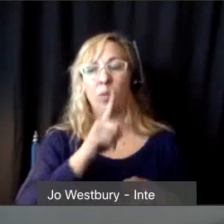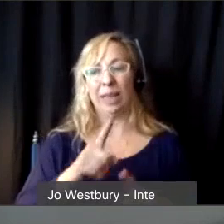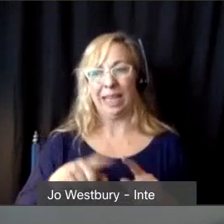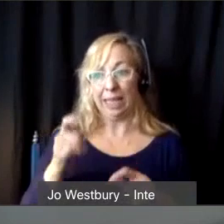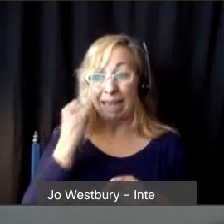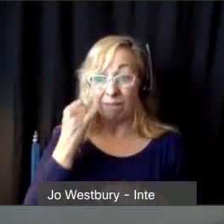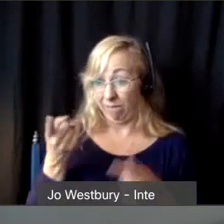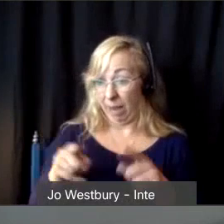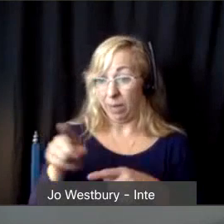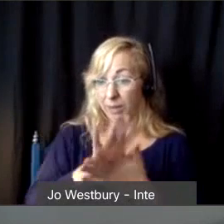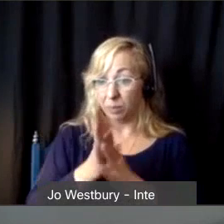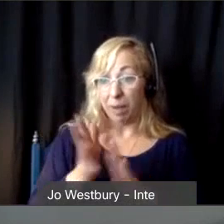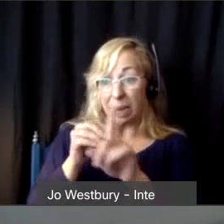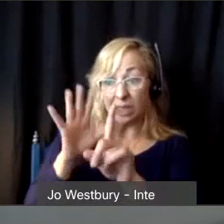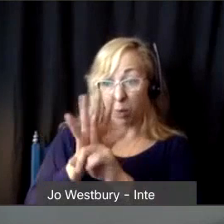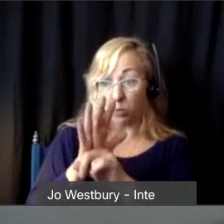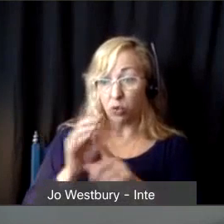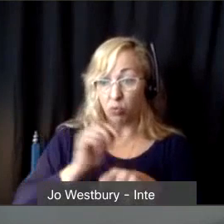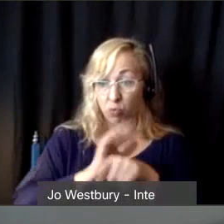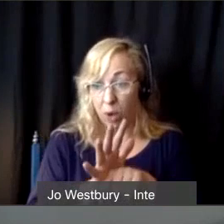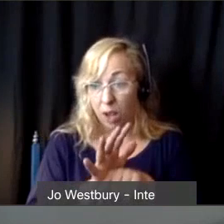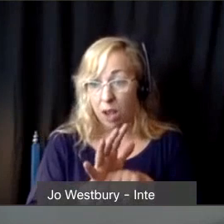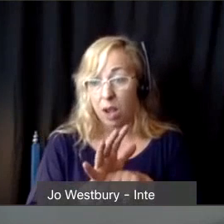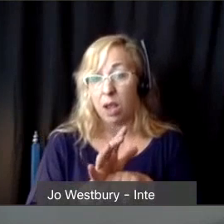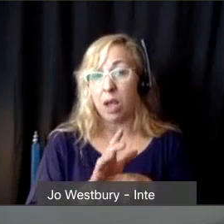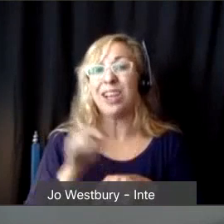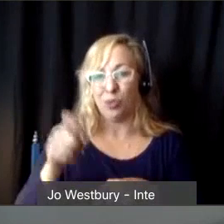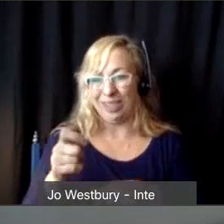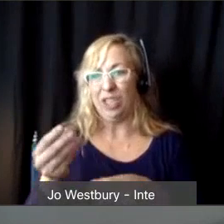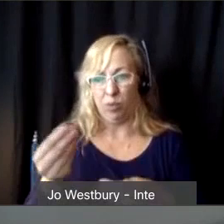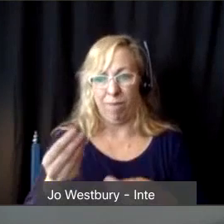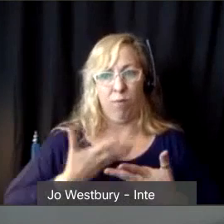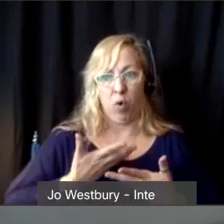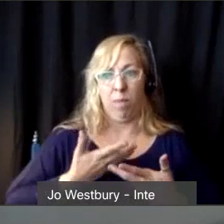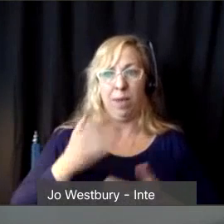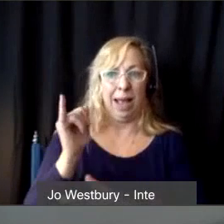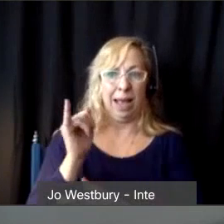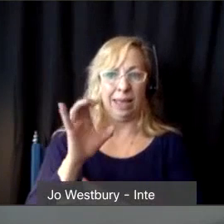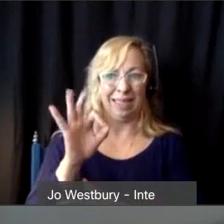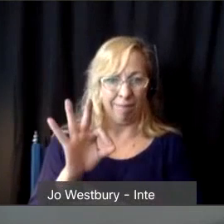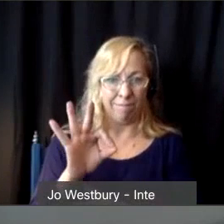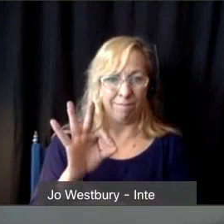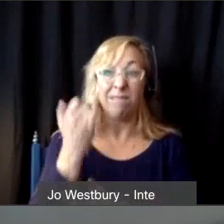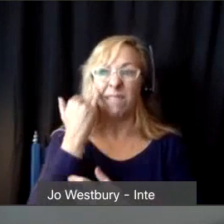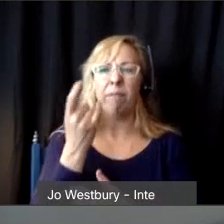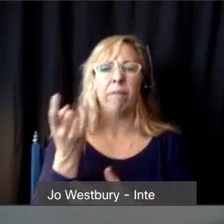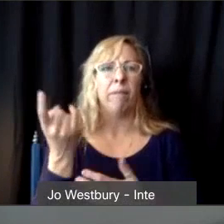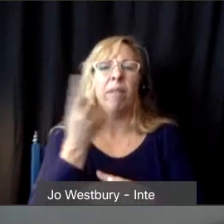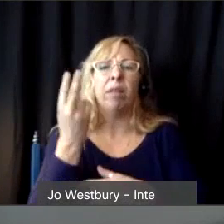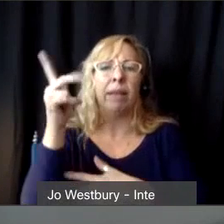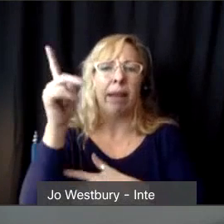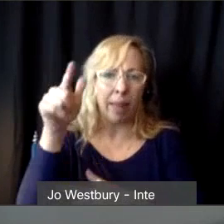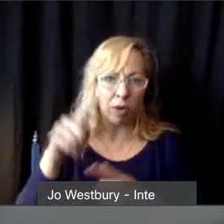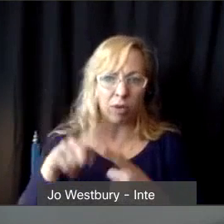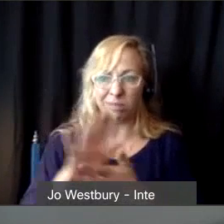notify, and they should notify the intermediate care facility staff if they develop symptoms or test